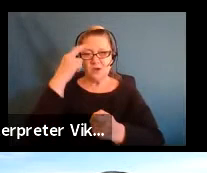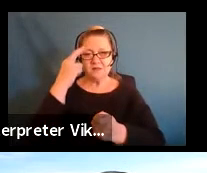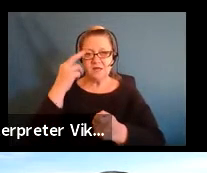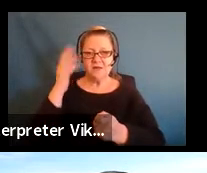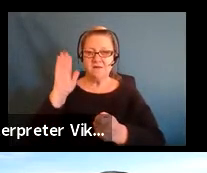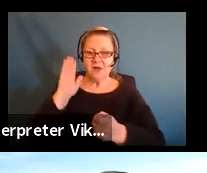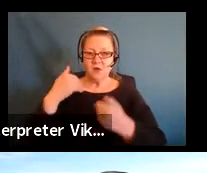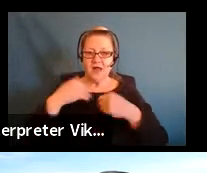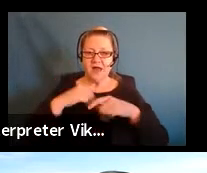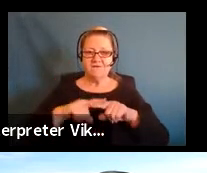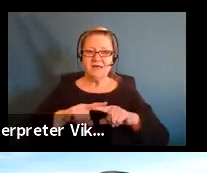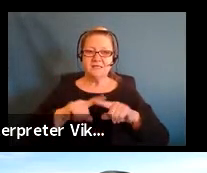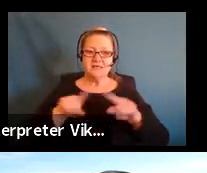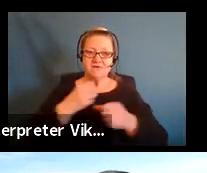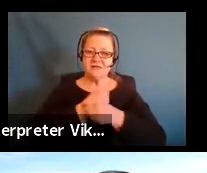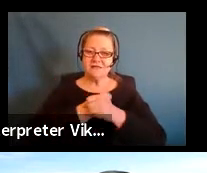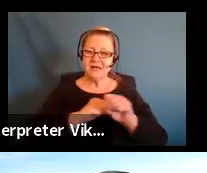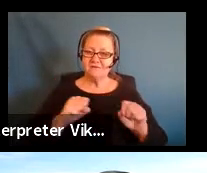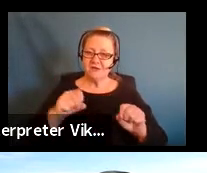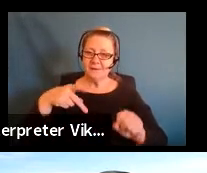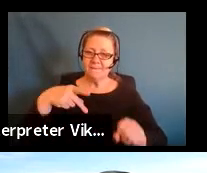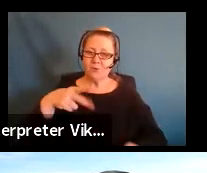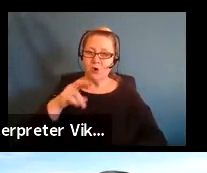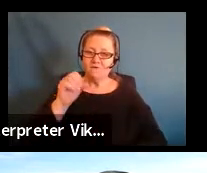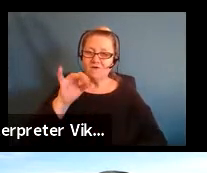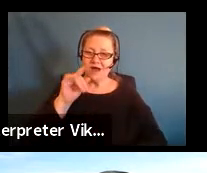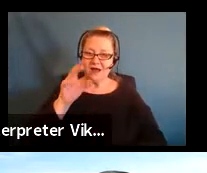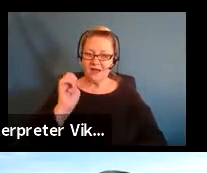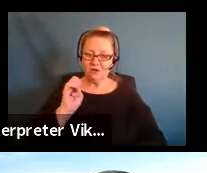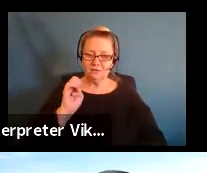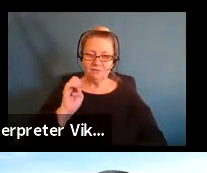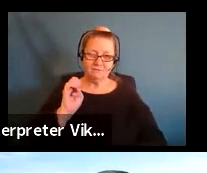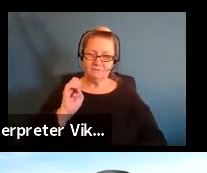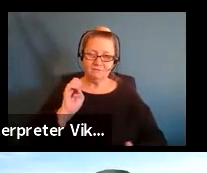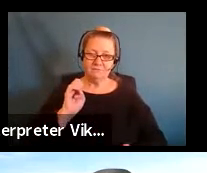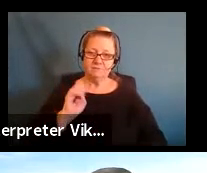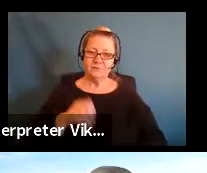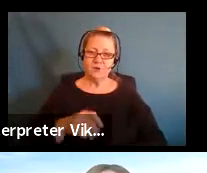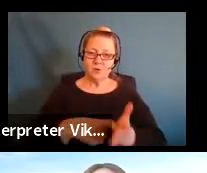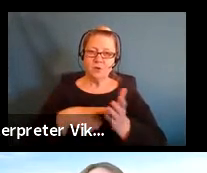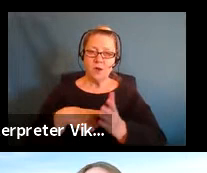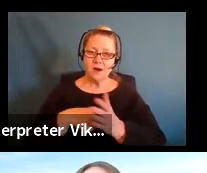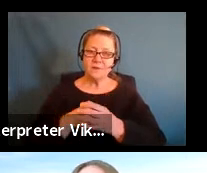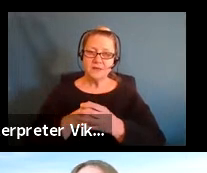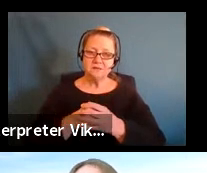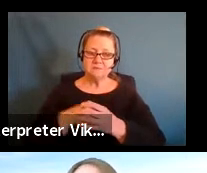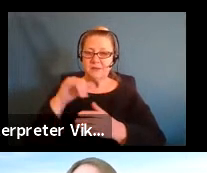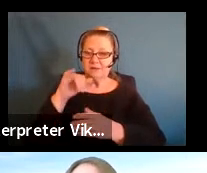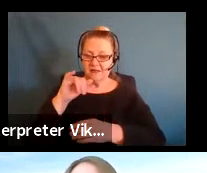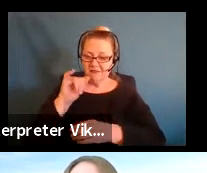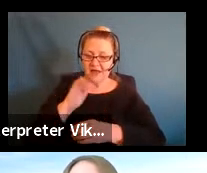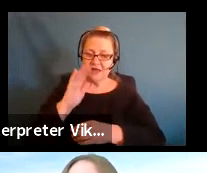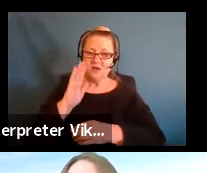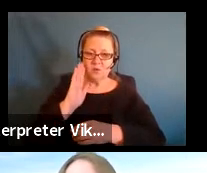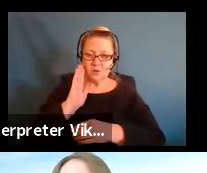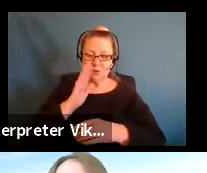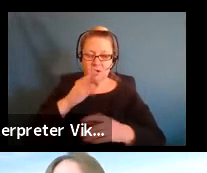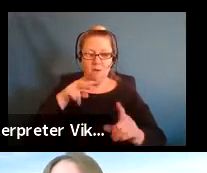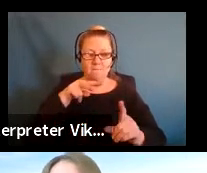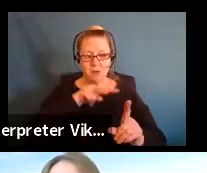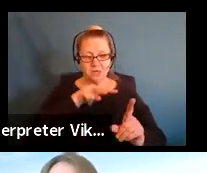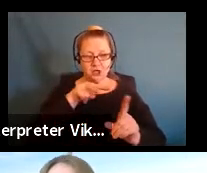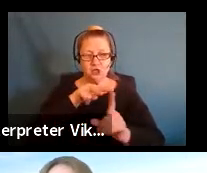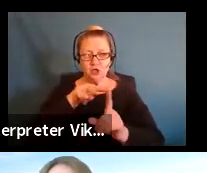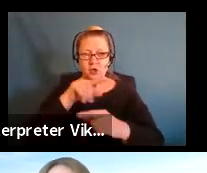have a different safety profile than others, but that's the kind of thing that we monitor as large numbers of people start to